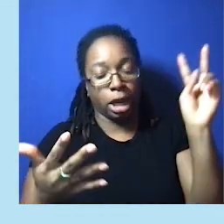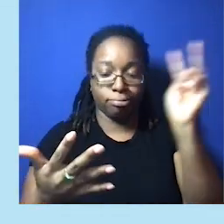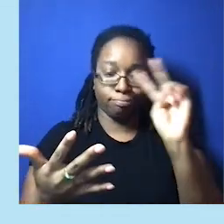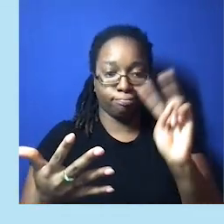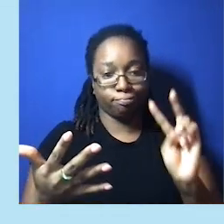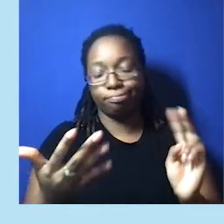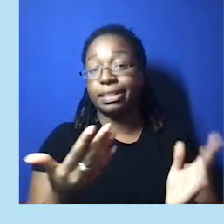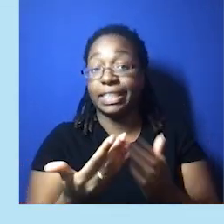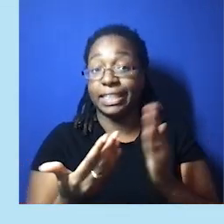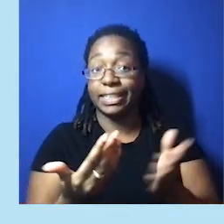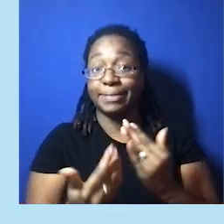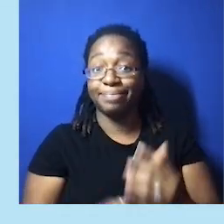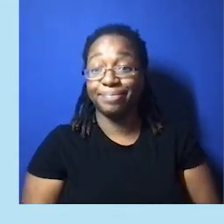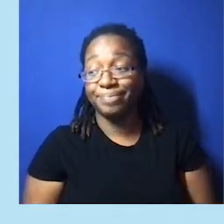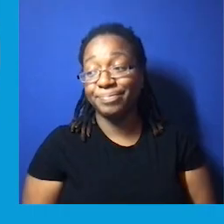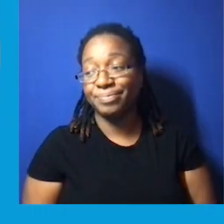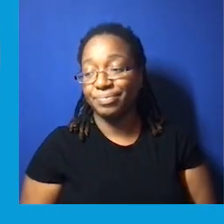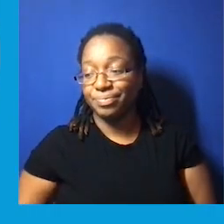understand.